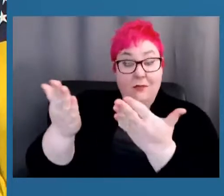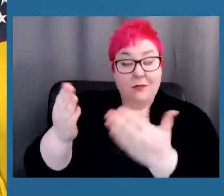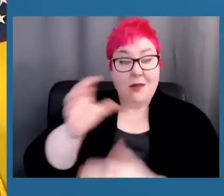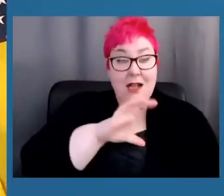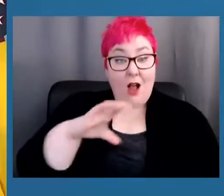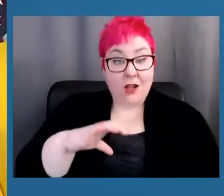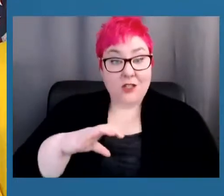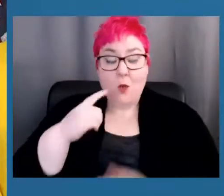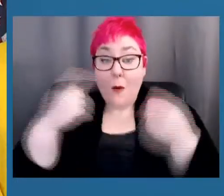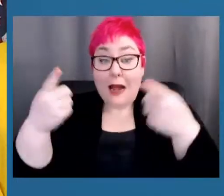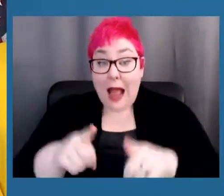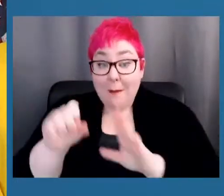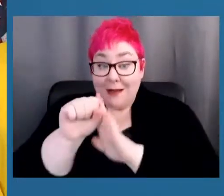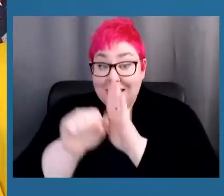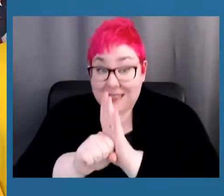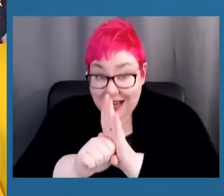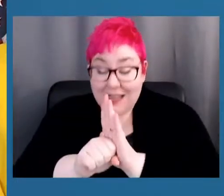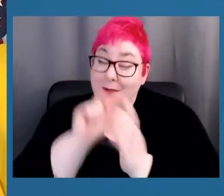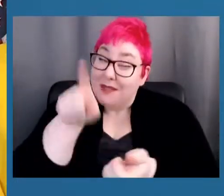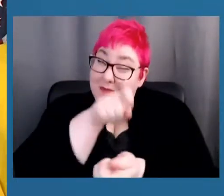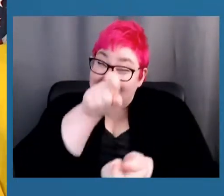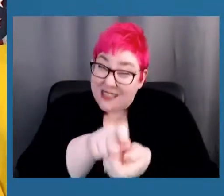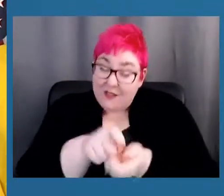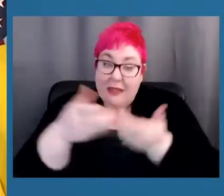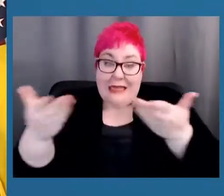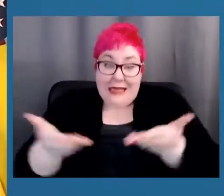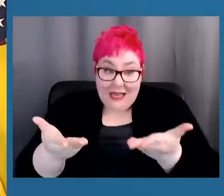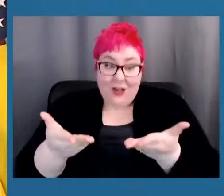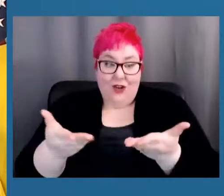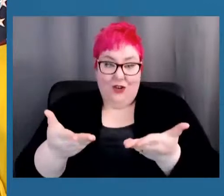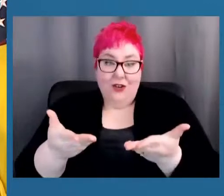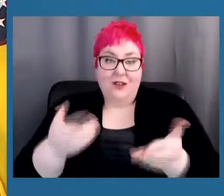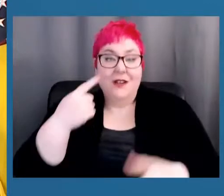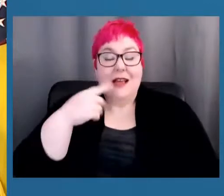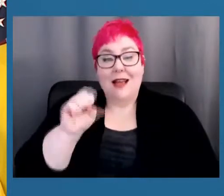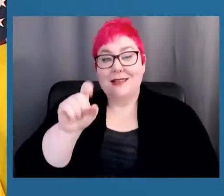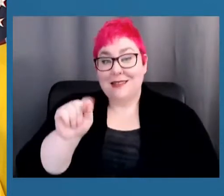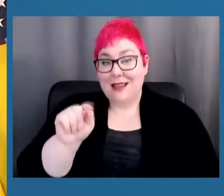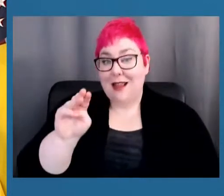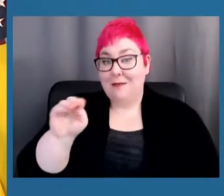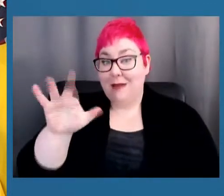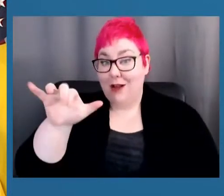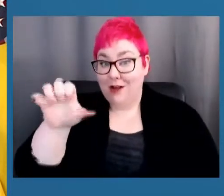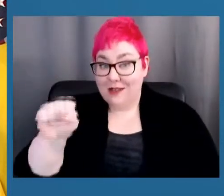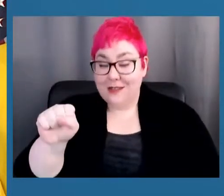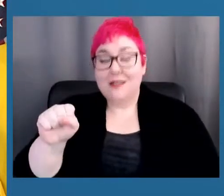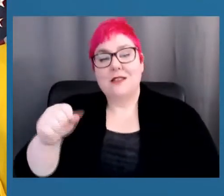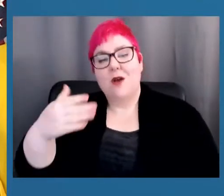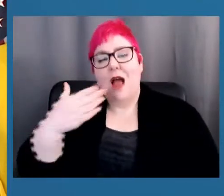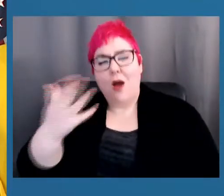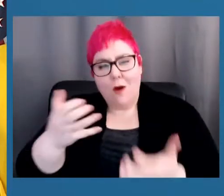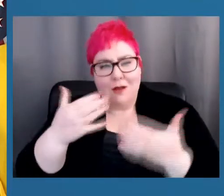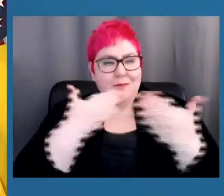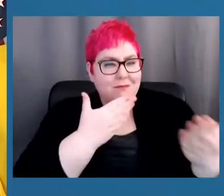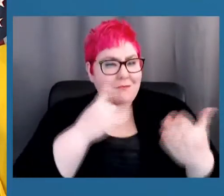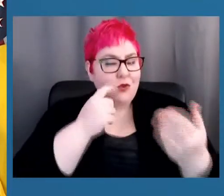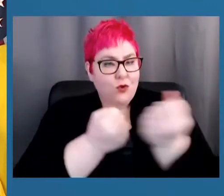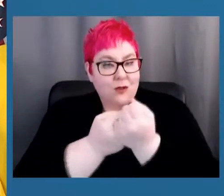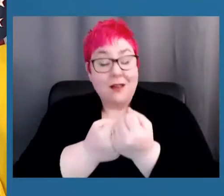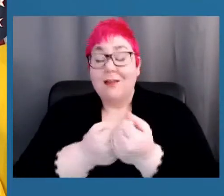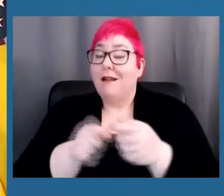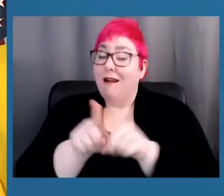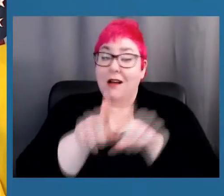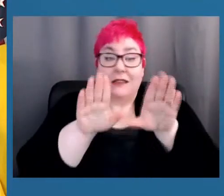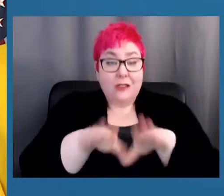districts, but at a place like St. Mary's. So I just want to thank both of you for being on the front lines, and to the parents and the children. This place is about